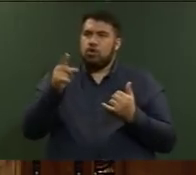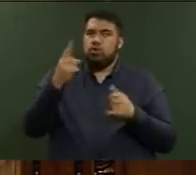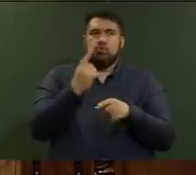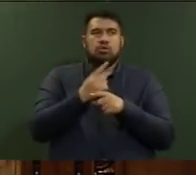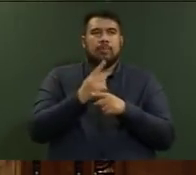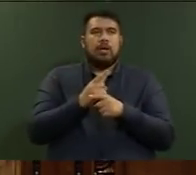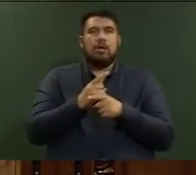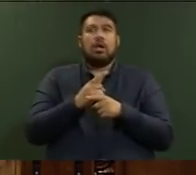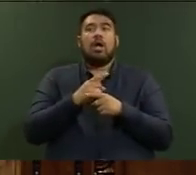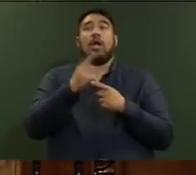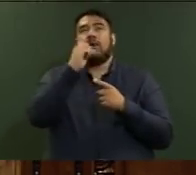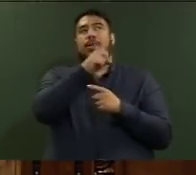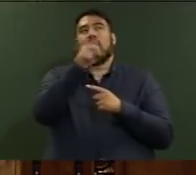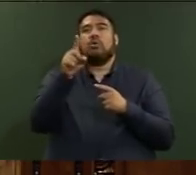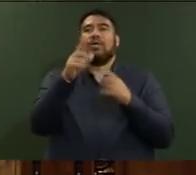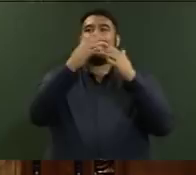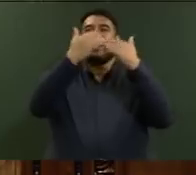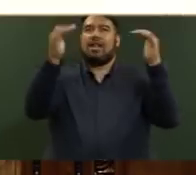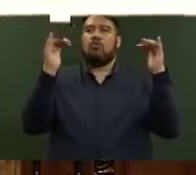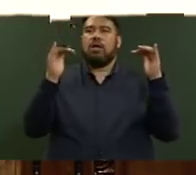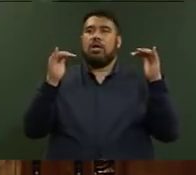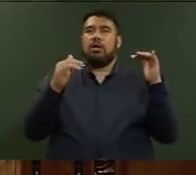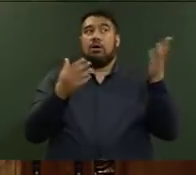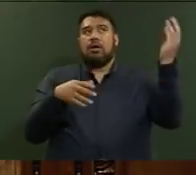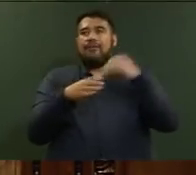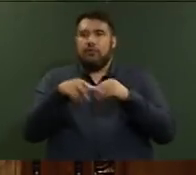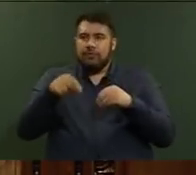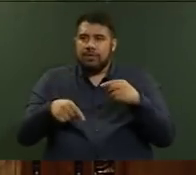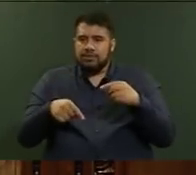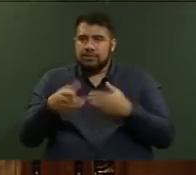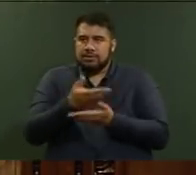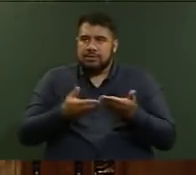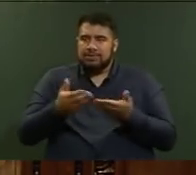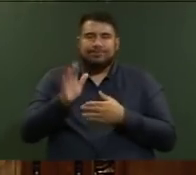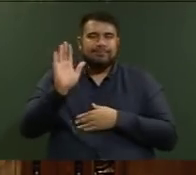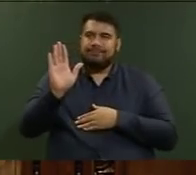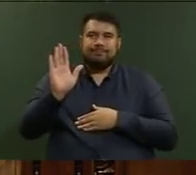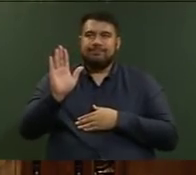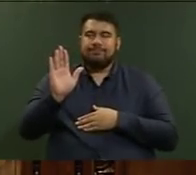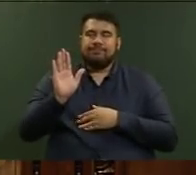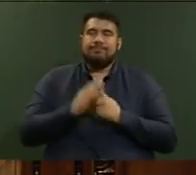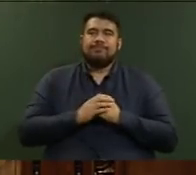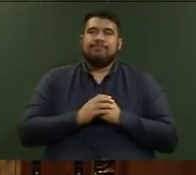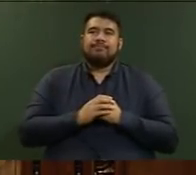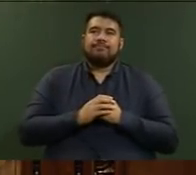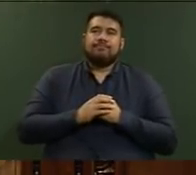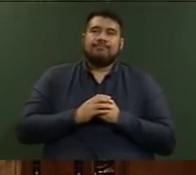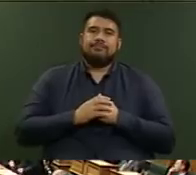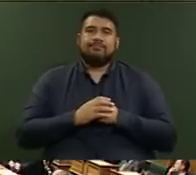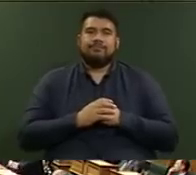individuals into matters which are not directly related is certainly outside previous speakers' rulings.